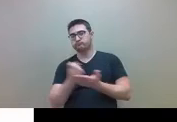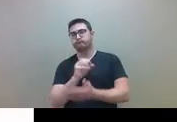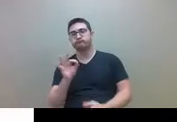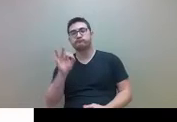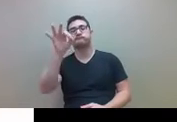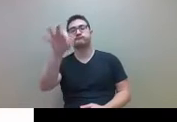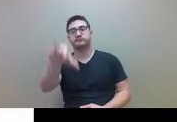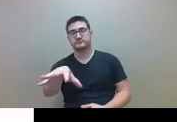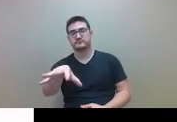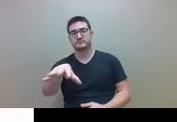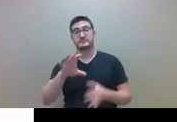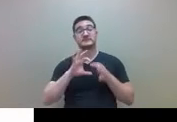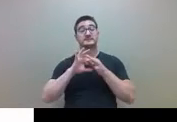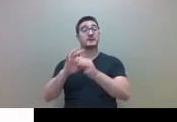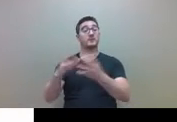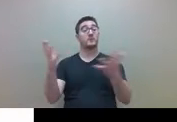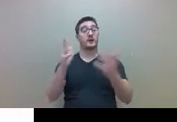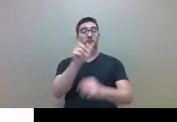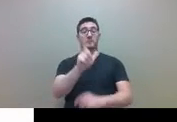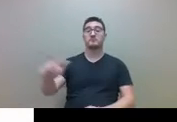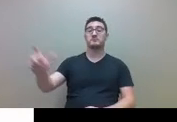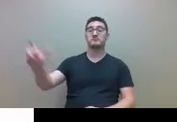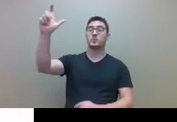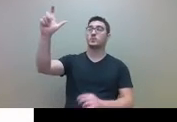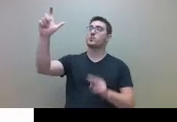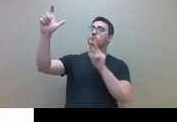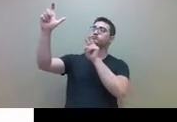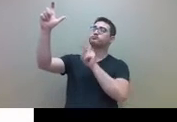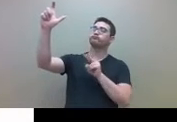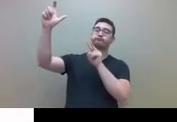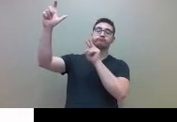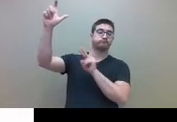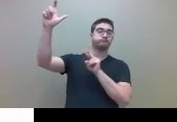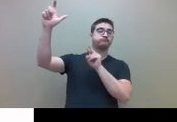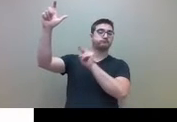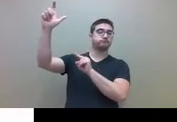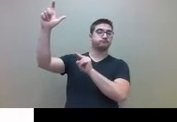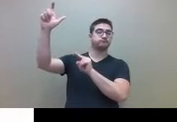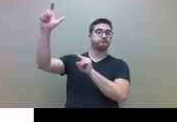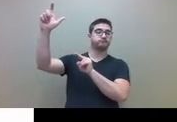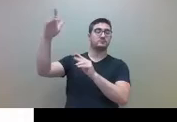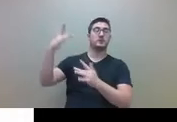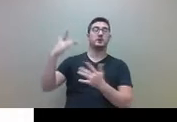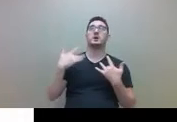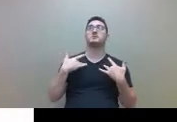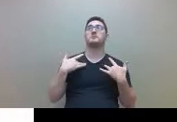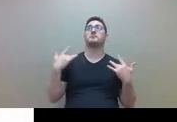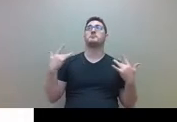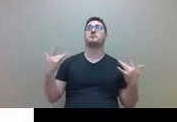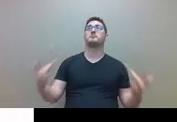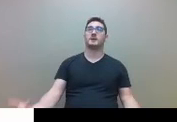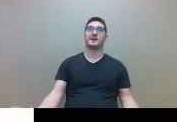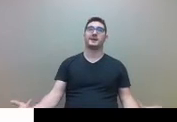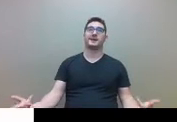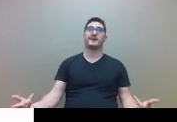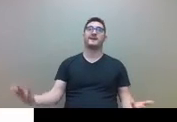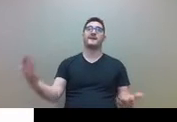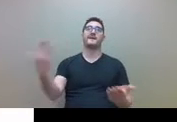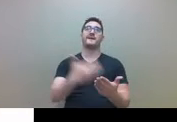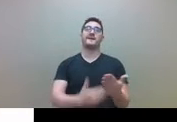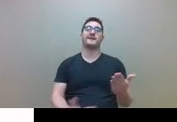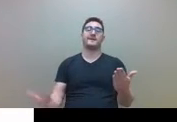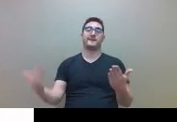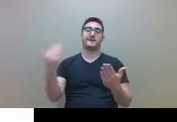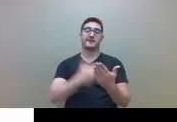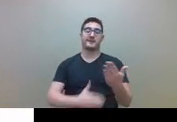corresponds to moon gazing. And I always say to my kids, the one thing I hear is, I don't have time for meditation. I don't have time to